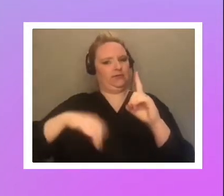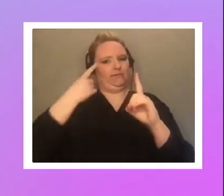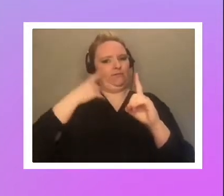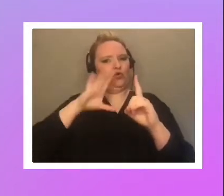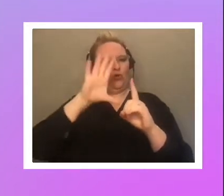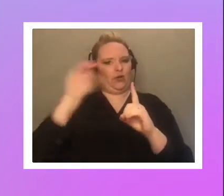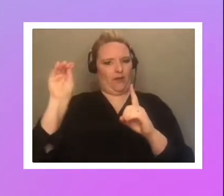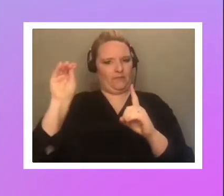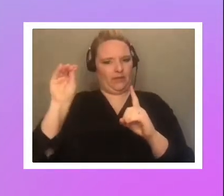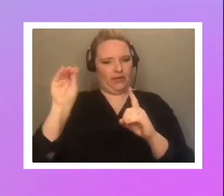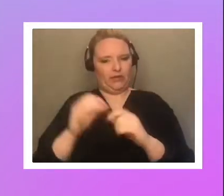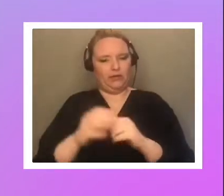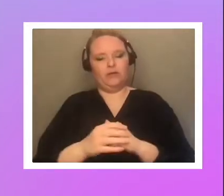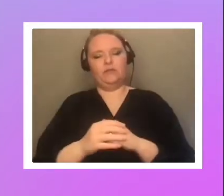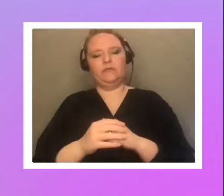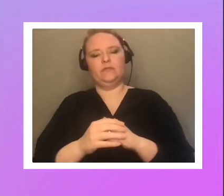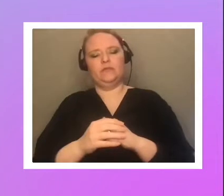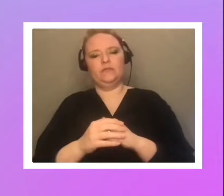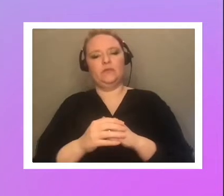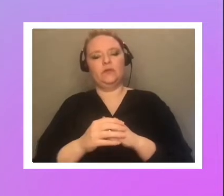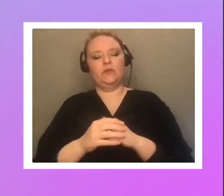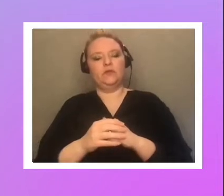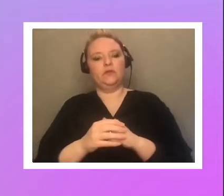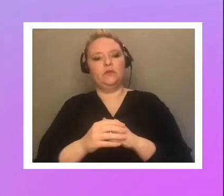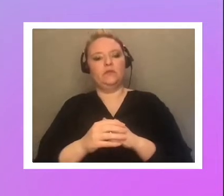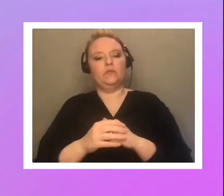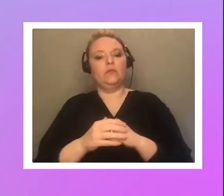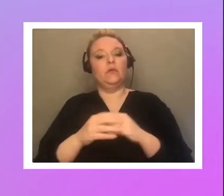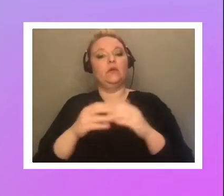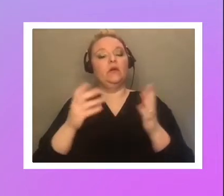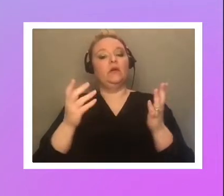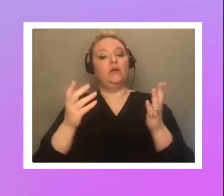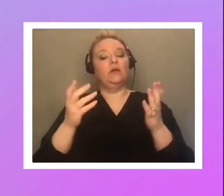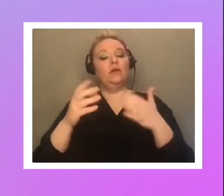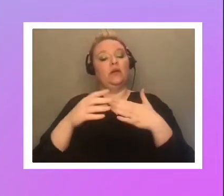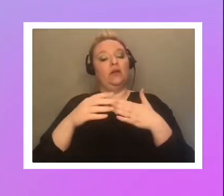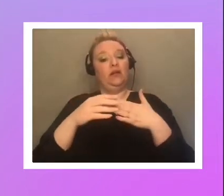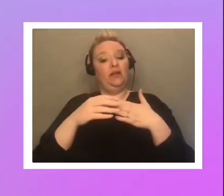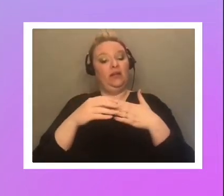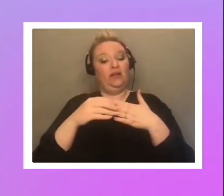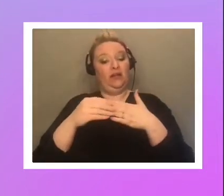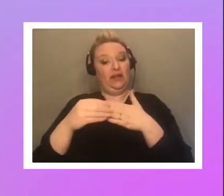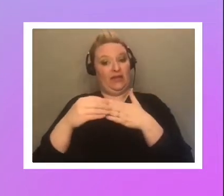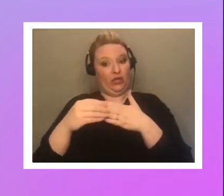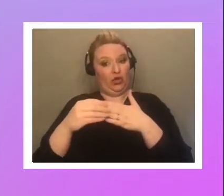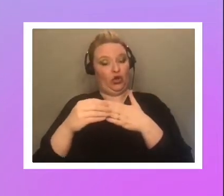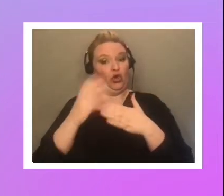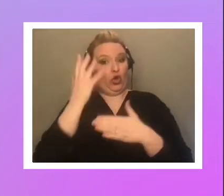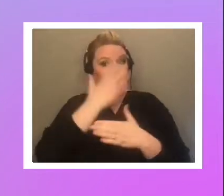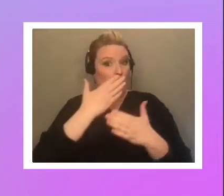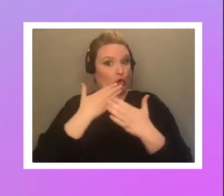company. And it actually makes leadership and it makes you look good.